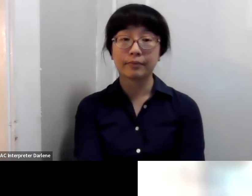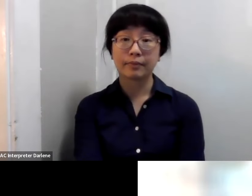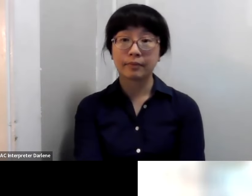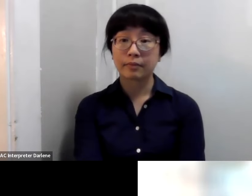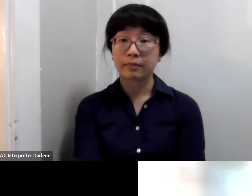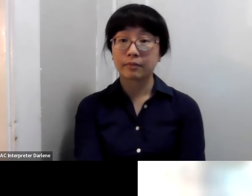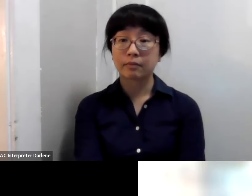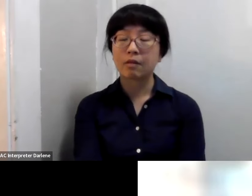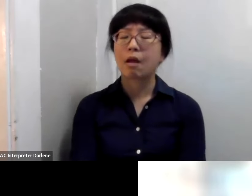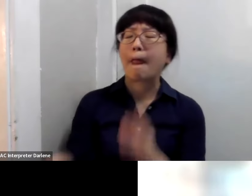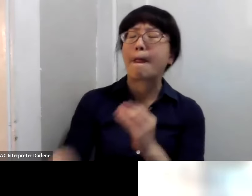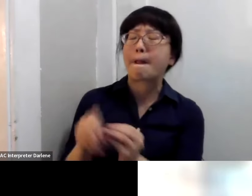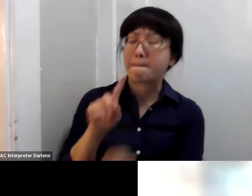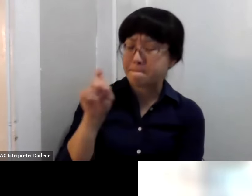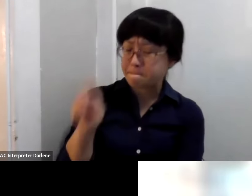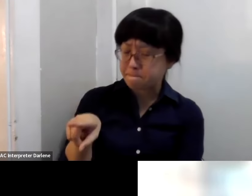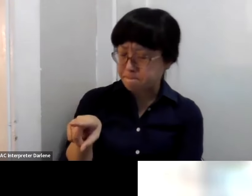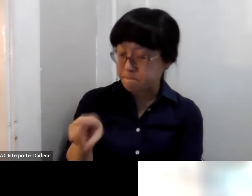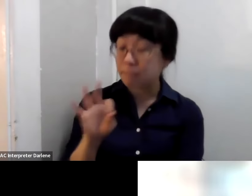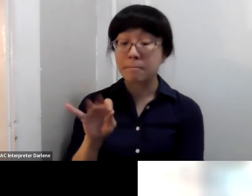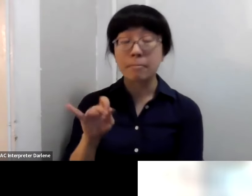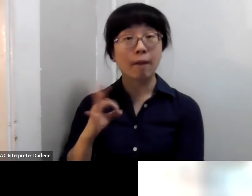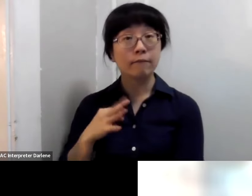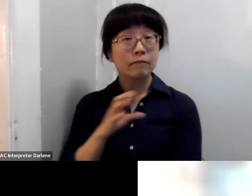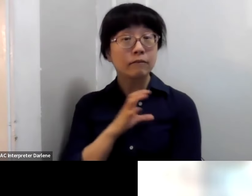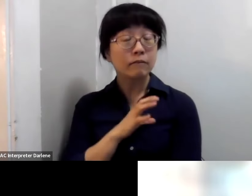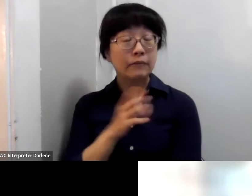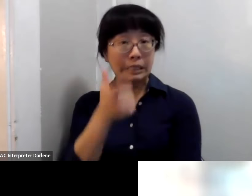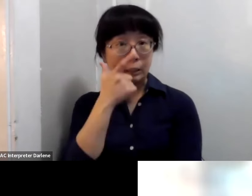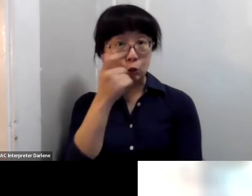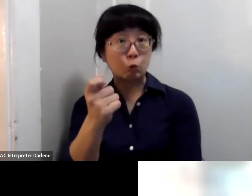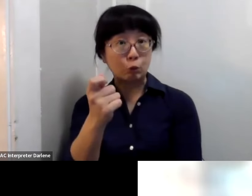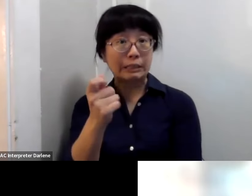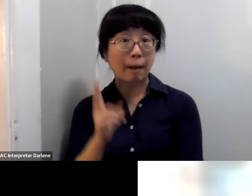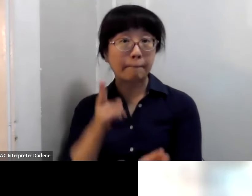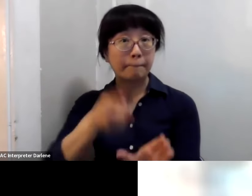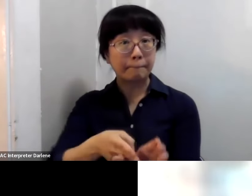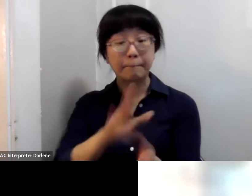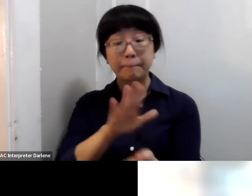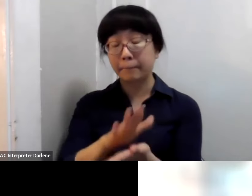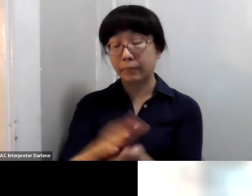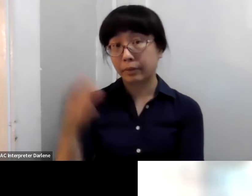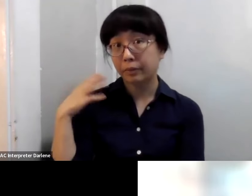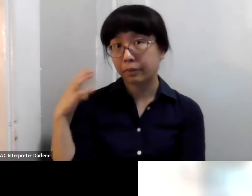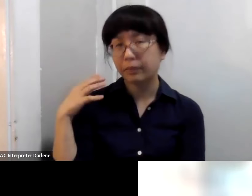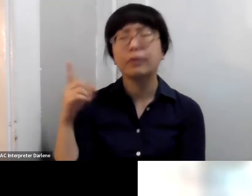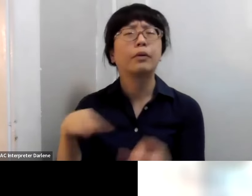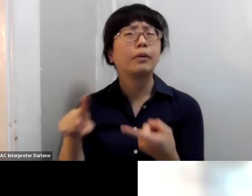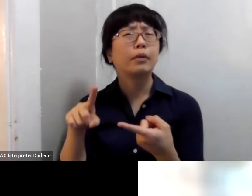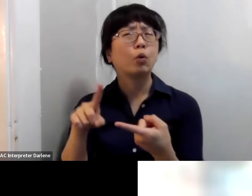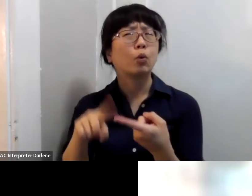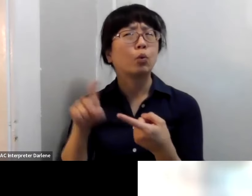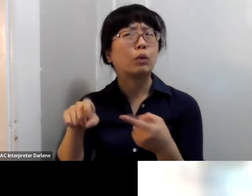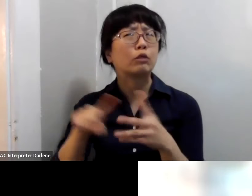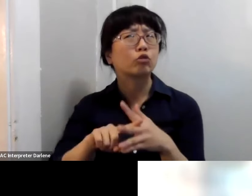Maybe a follow-up to that one too. If a faculty member is interested in engaging academic coaching, when should that faculty member start